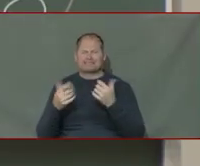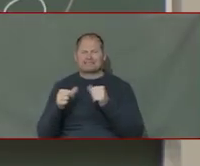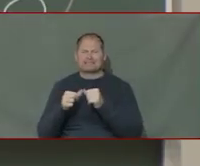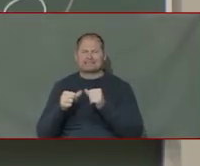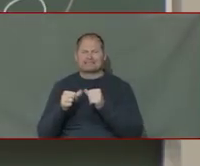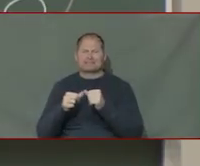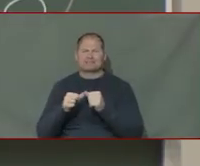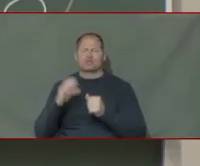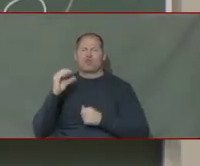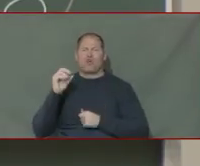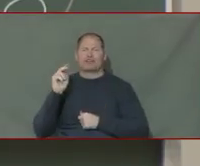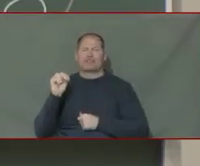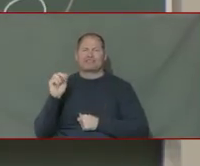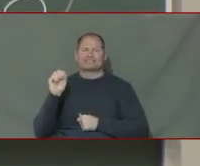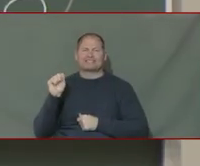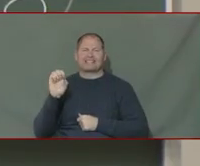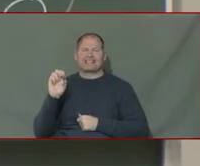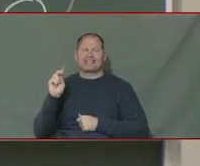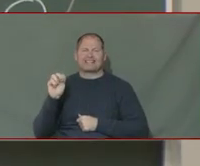In simple English.